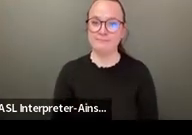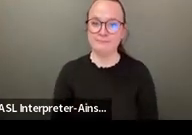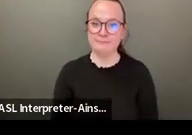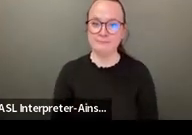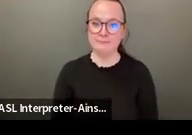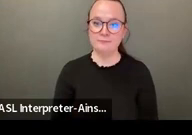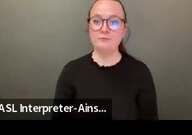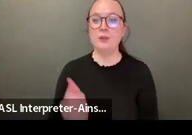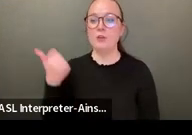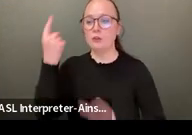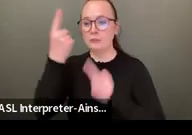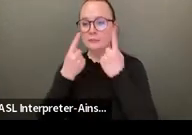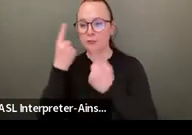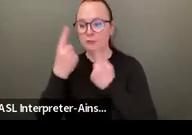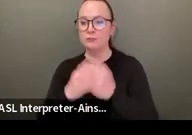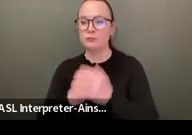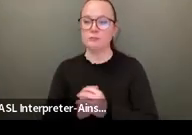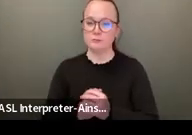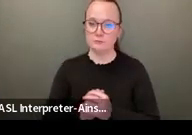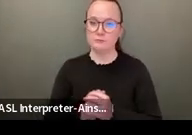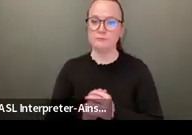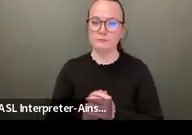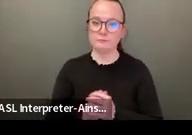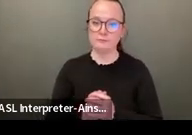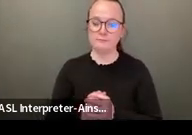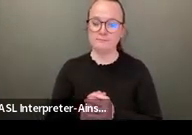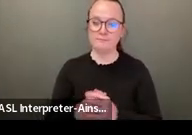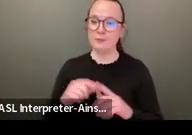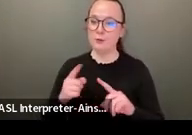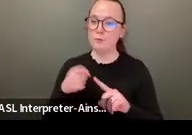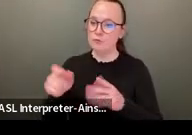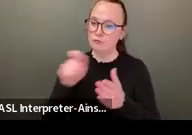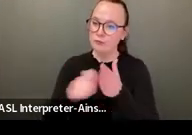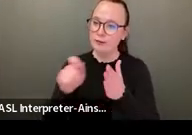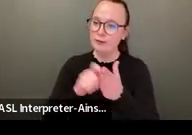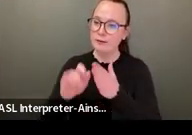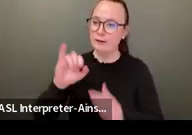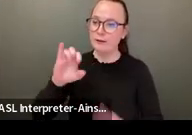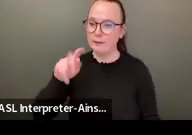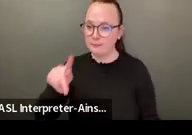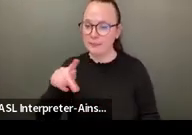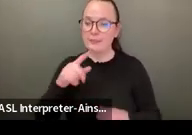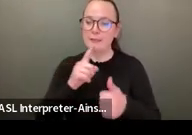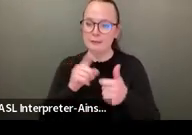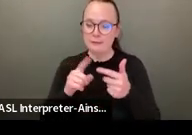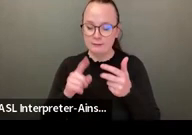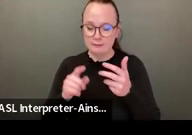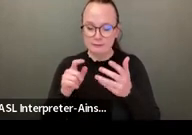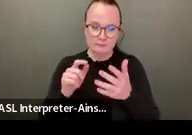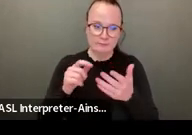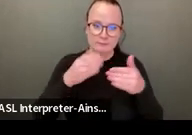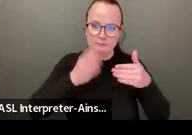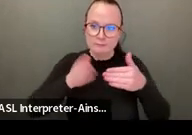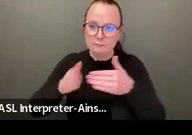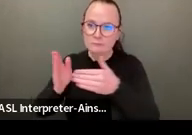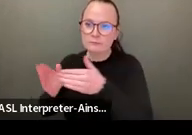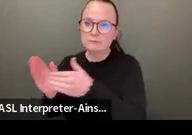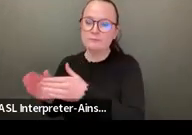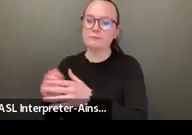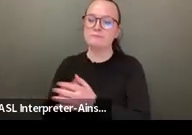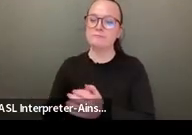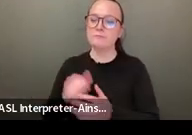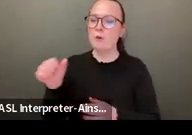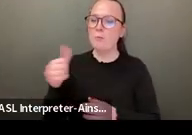Other considerations. So as you write IEPs and work to complete your paperwork, just some other things to think